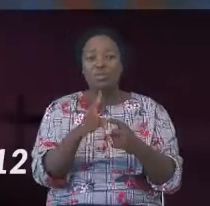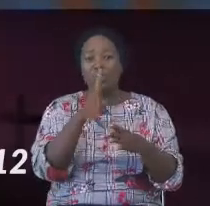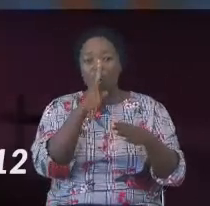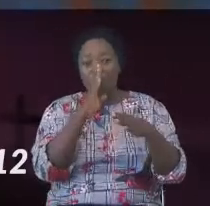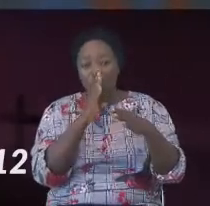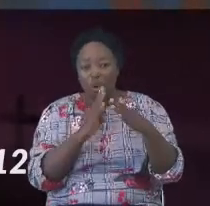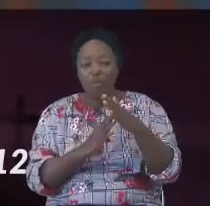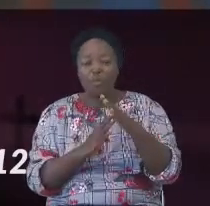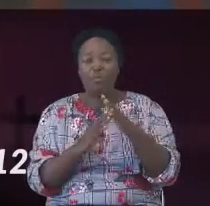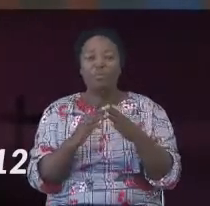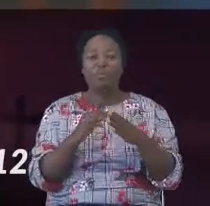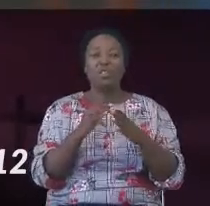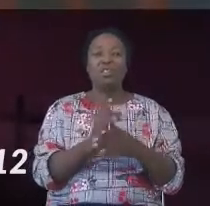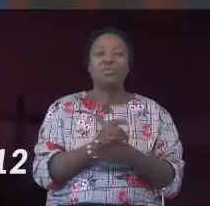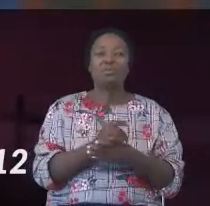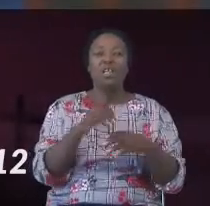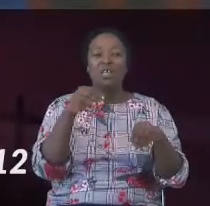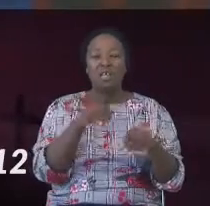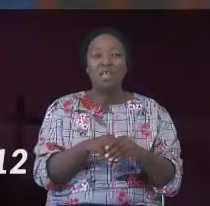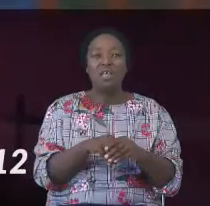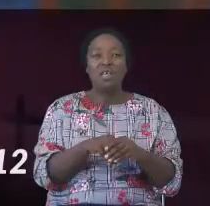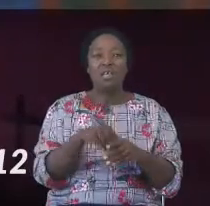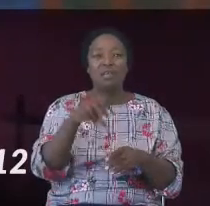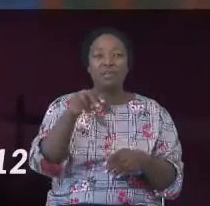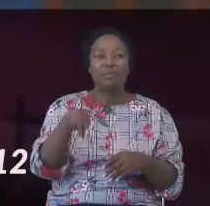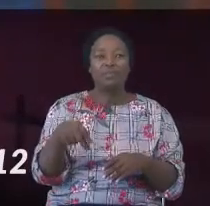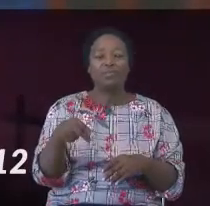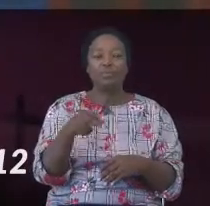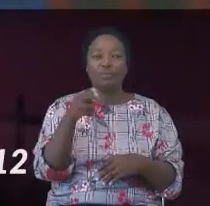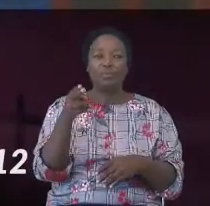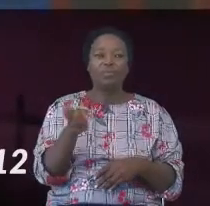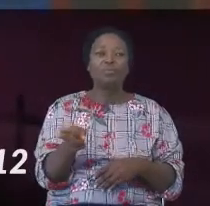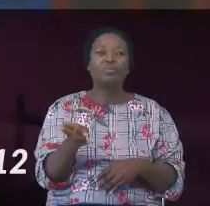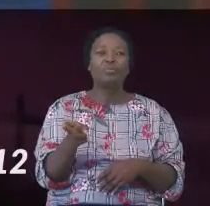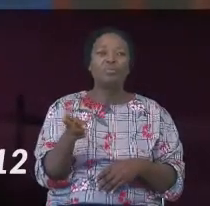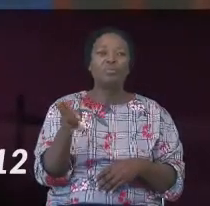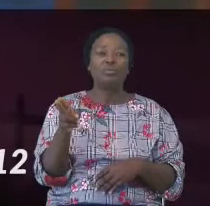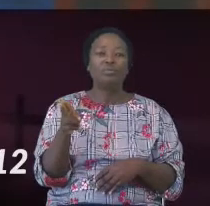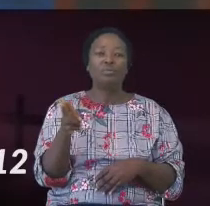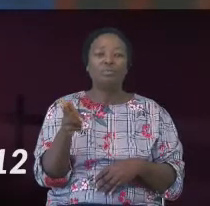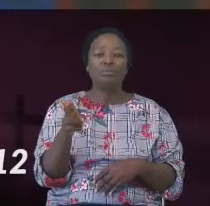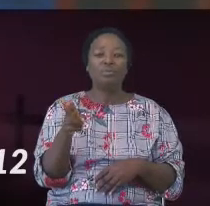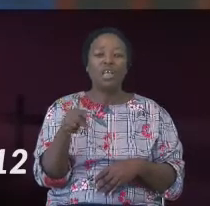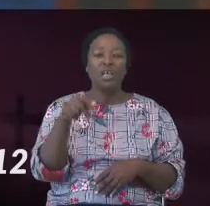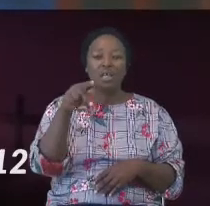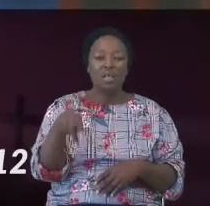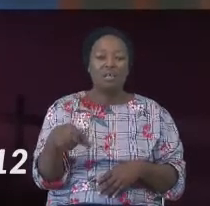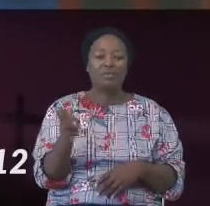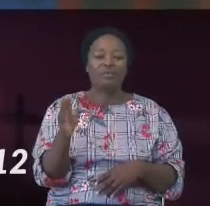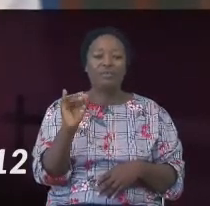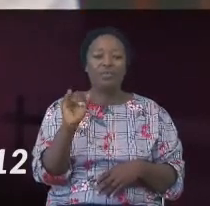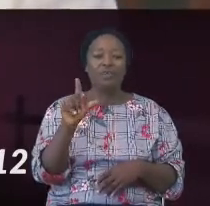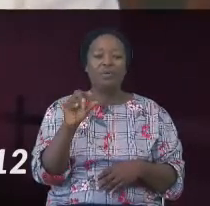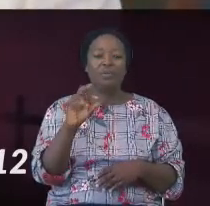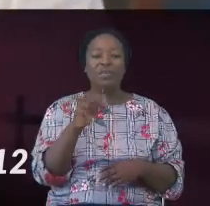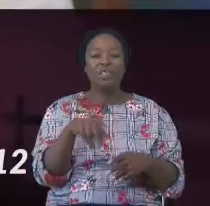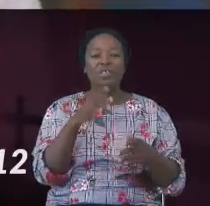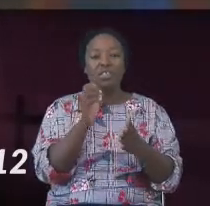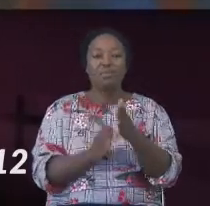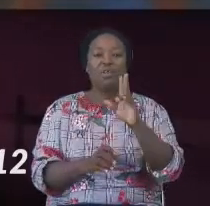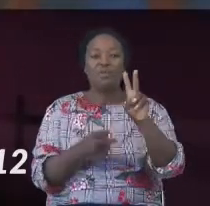submission, he now comes to sublime sovereignty. In Philippians chapter